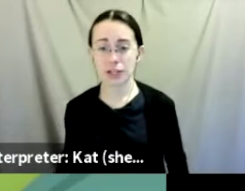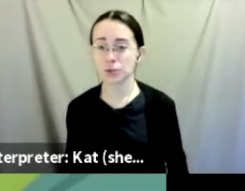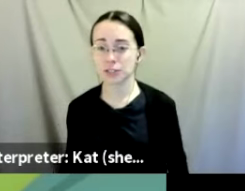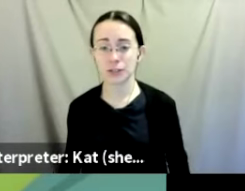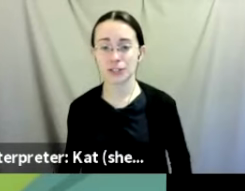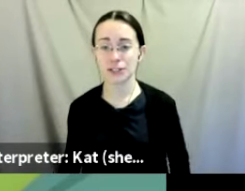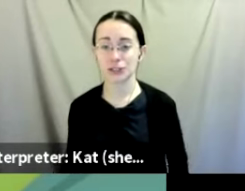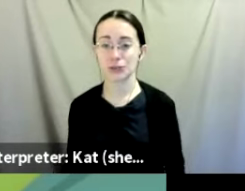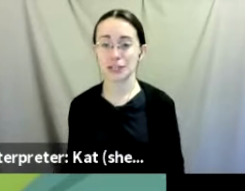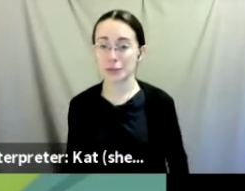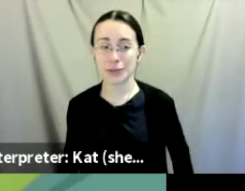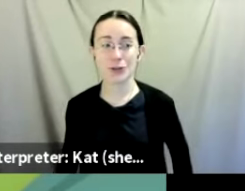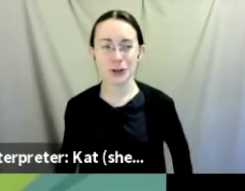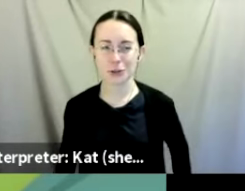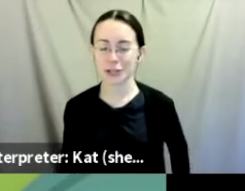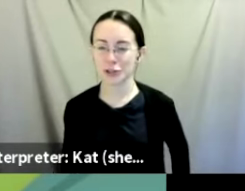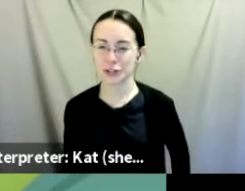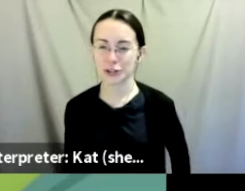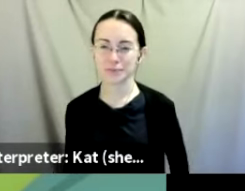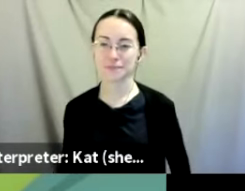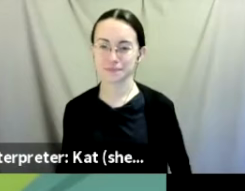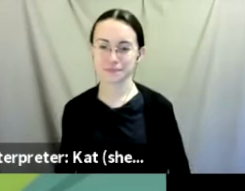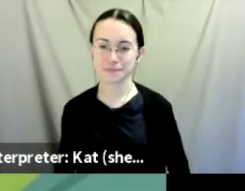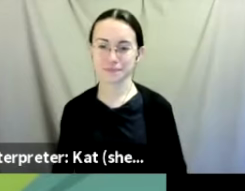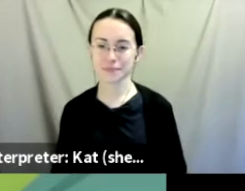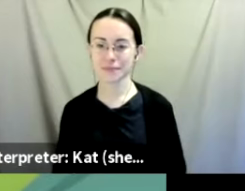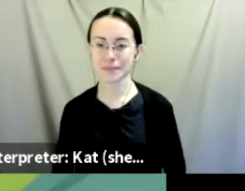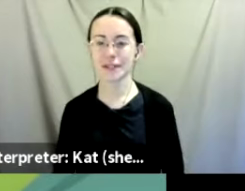come up later, please feel free to email me or follow me on Twitter.